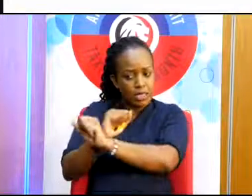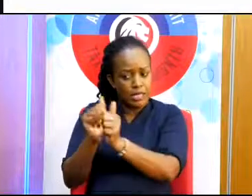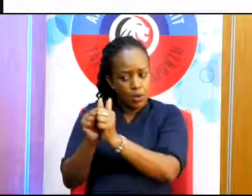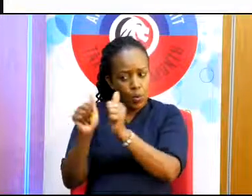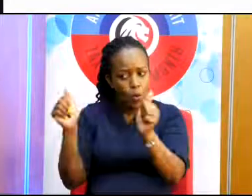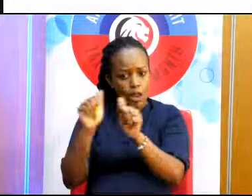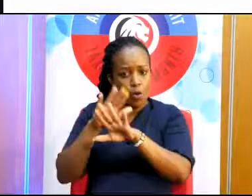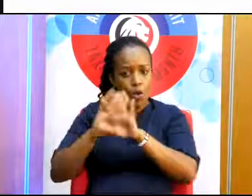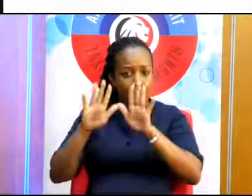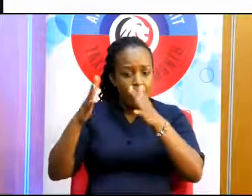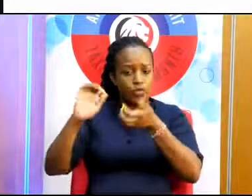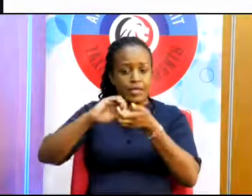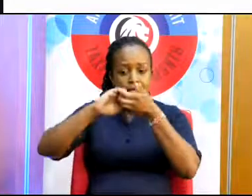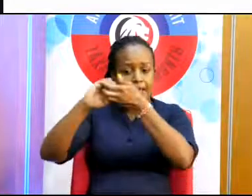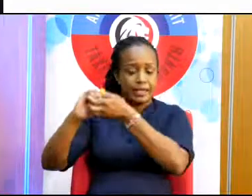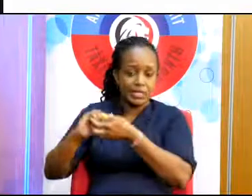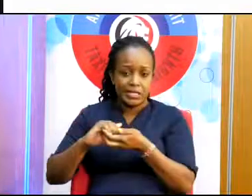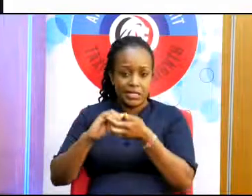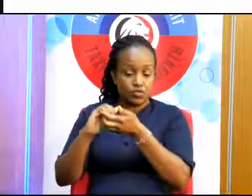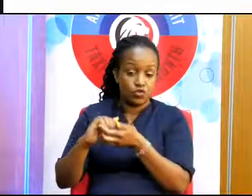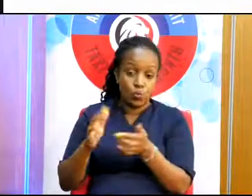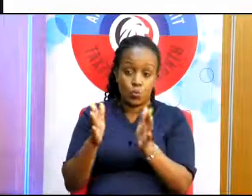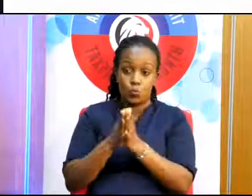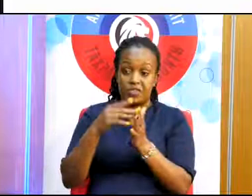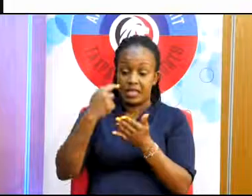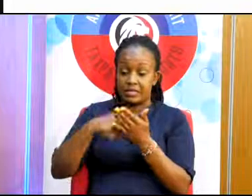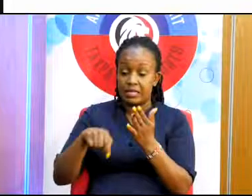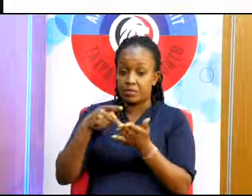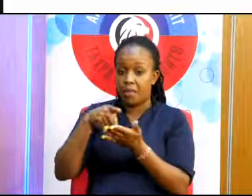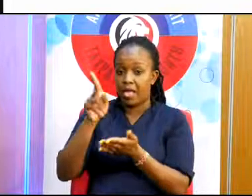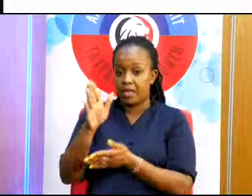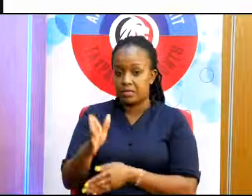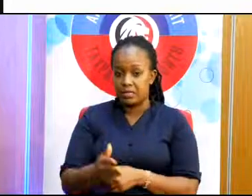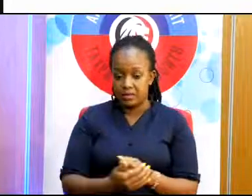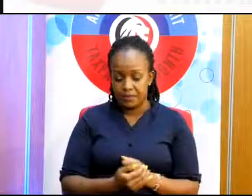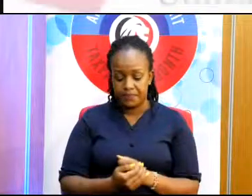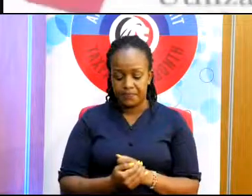they engaged with taxpayers.